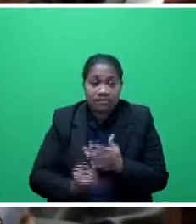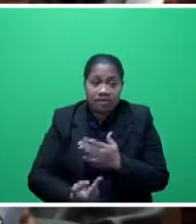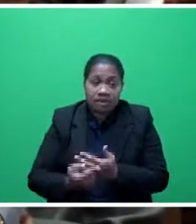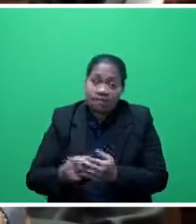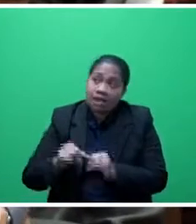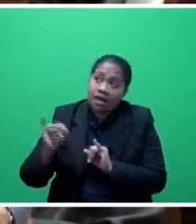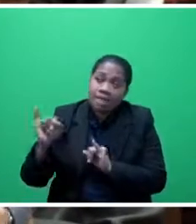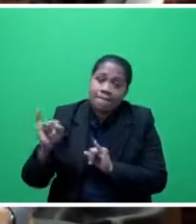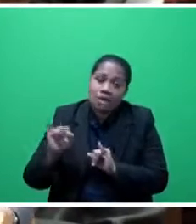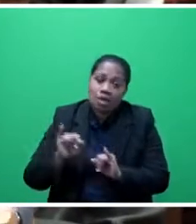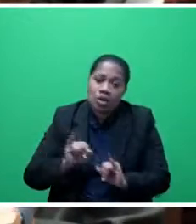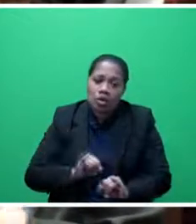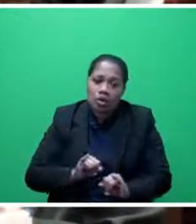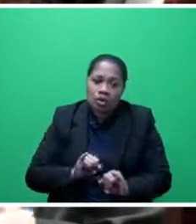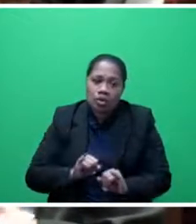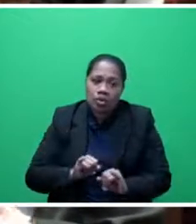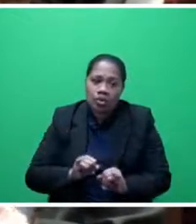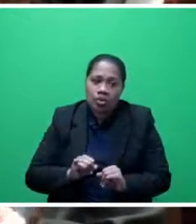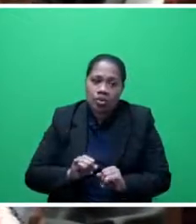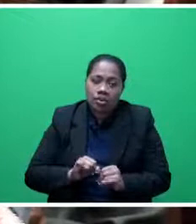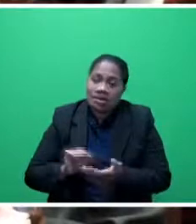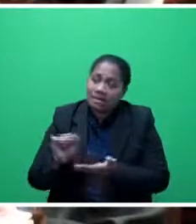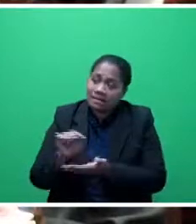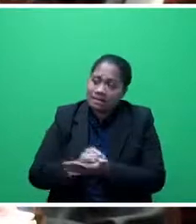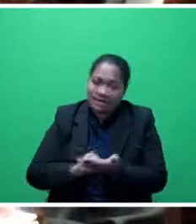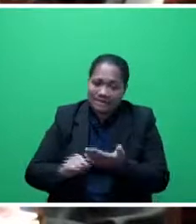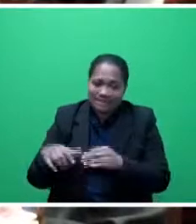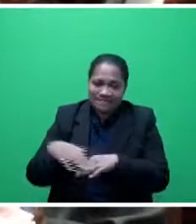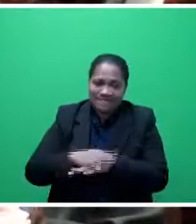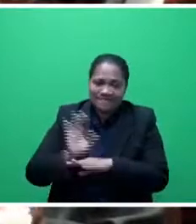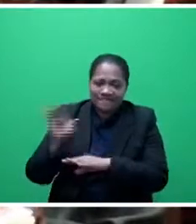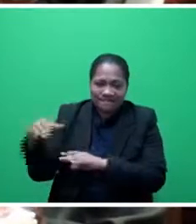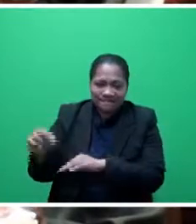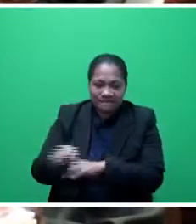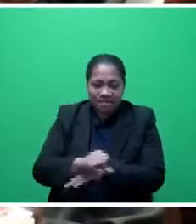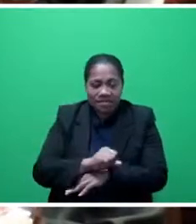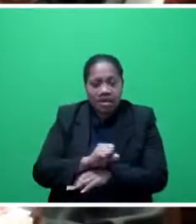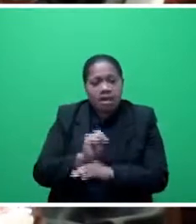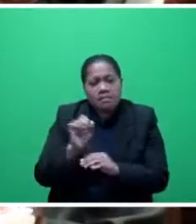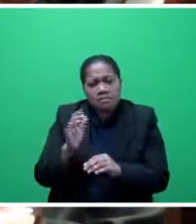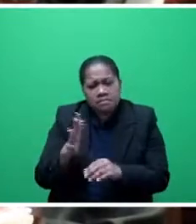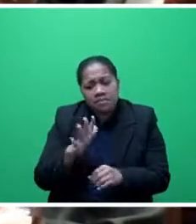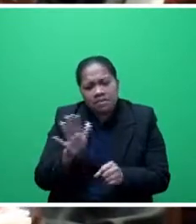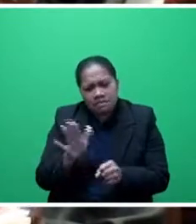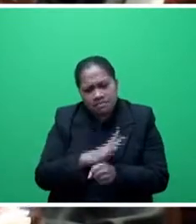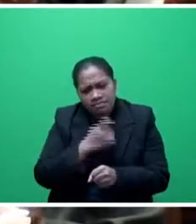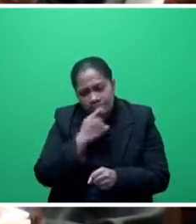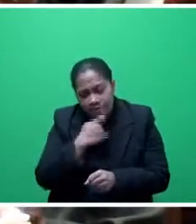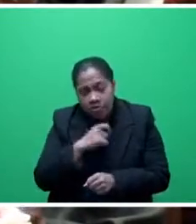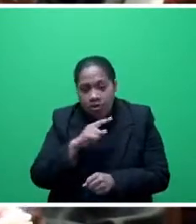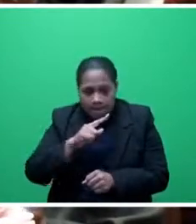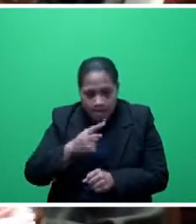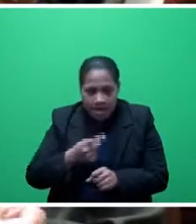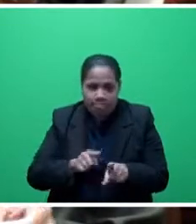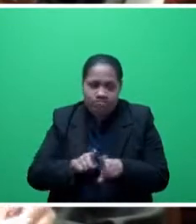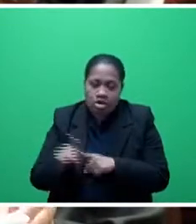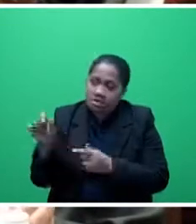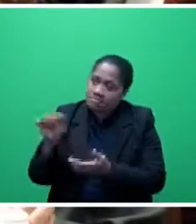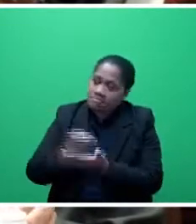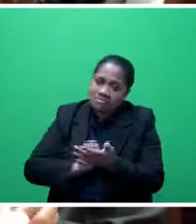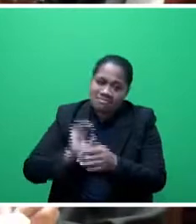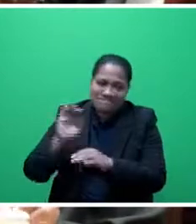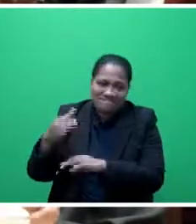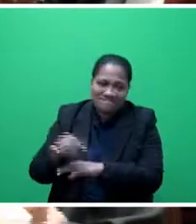footwear. They may make a few, but they actually import that. So again, this is to give a better pricing to ordinary Fijians.